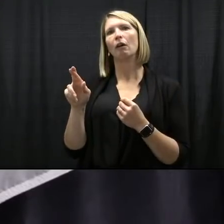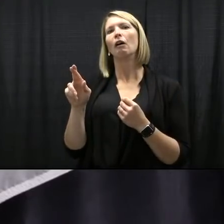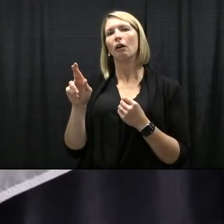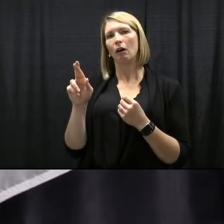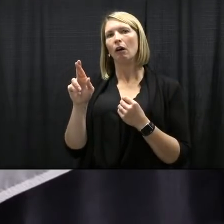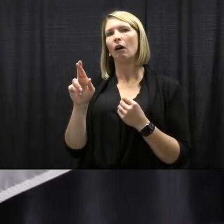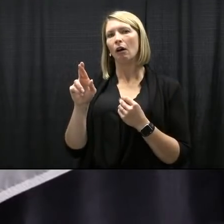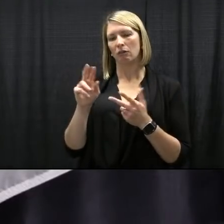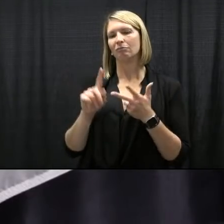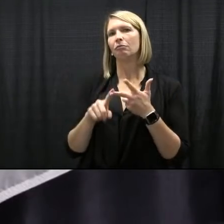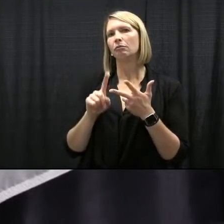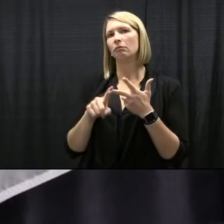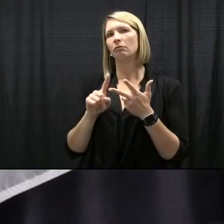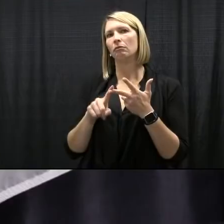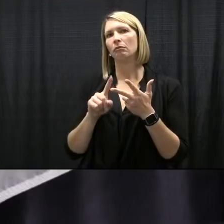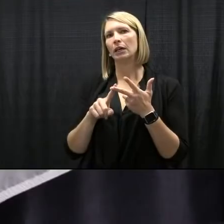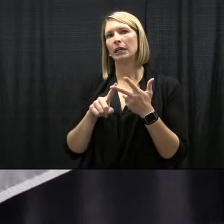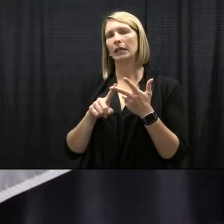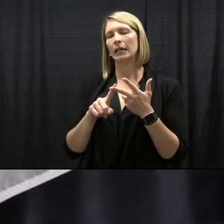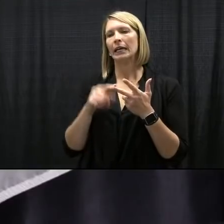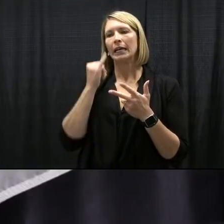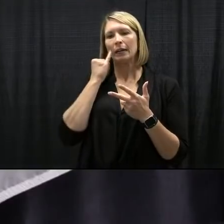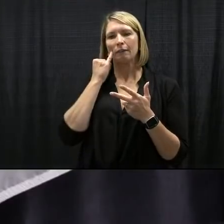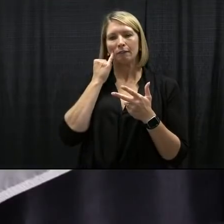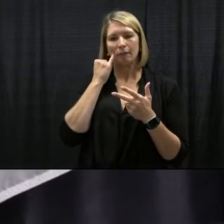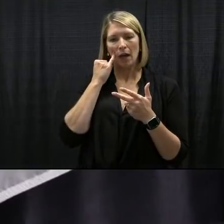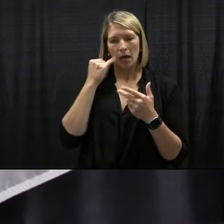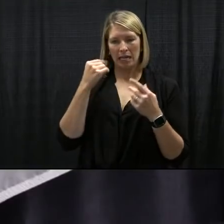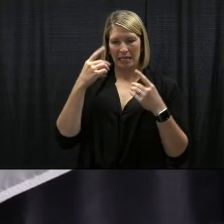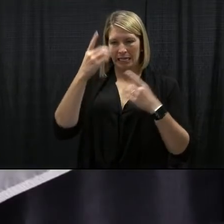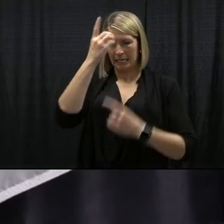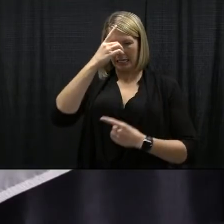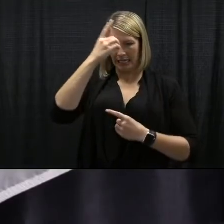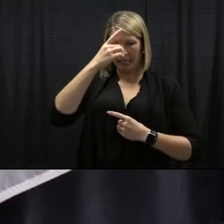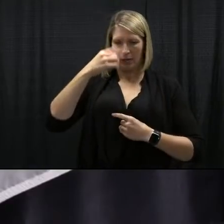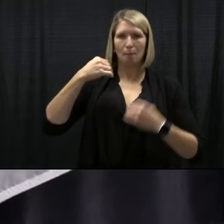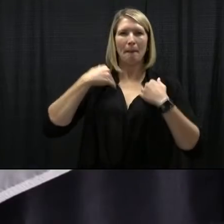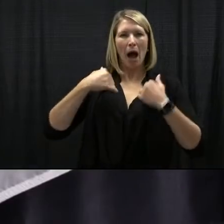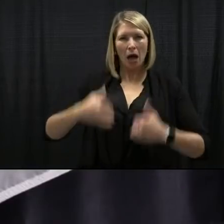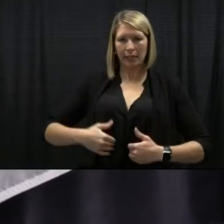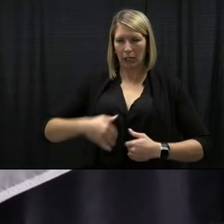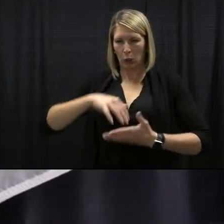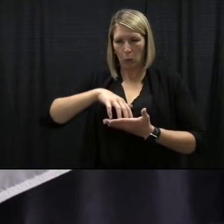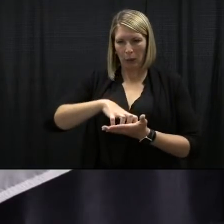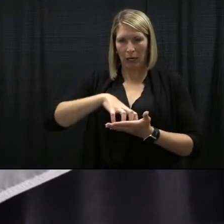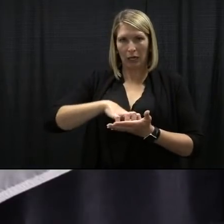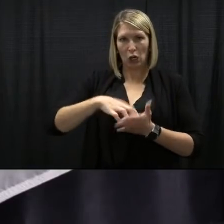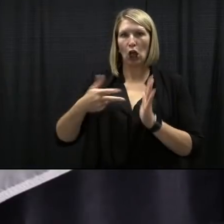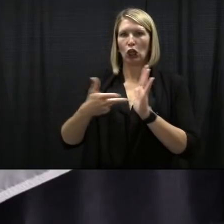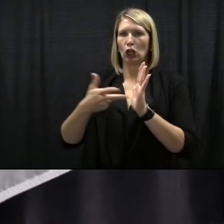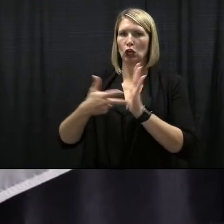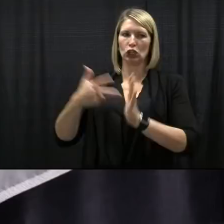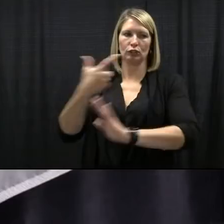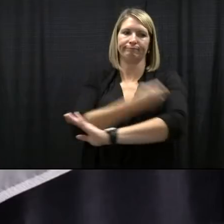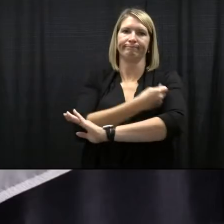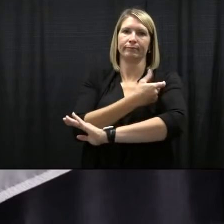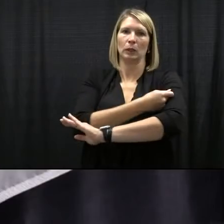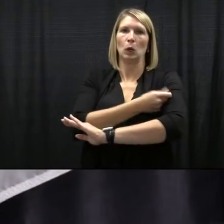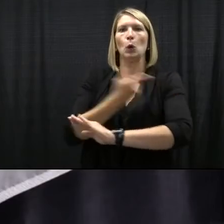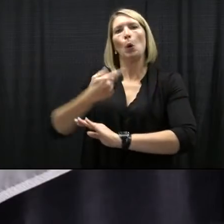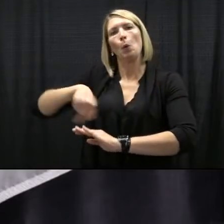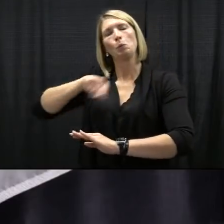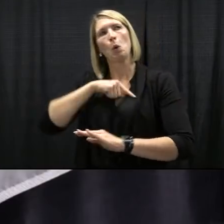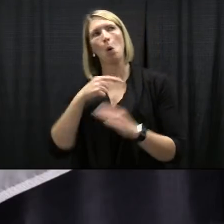hear, recommendations on immunocompromised individuals in particular, and will be in line with whatever the national guidelines